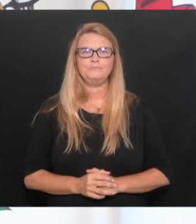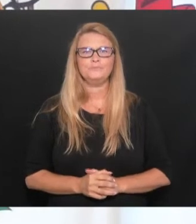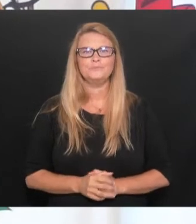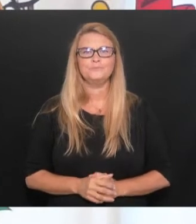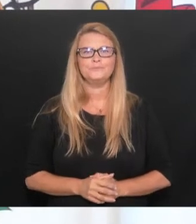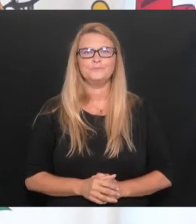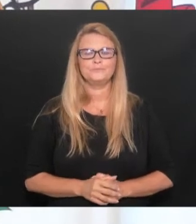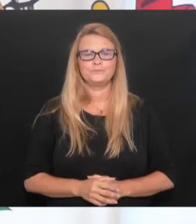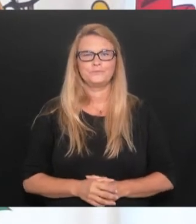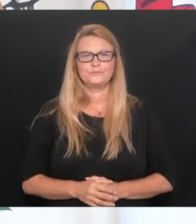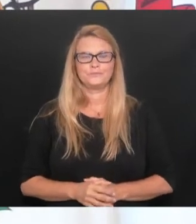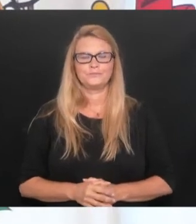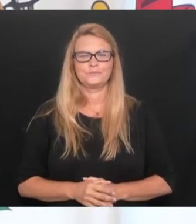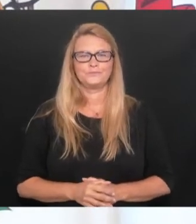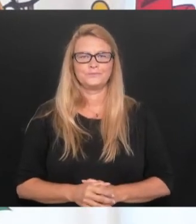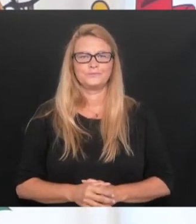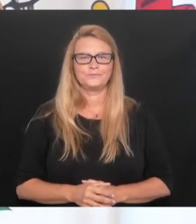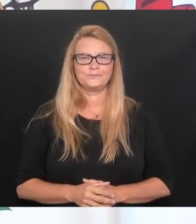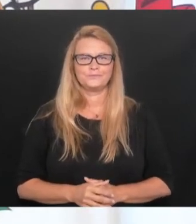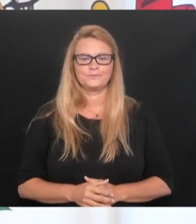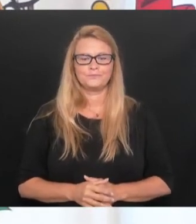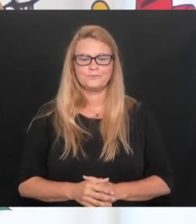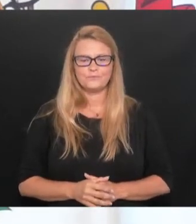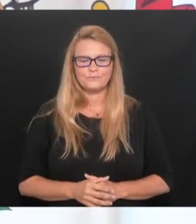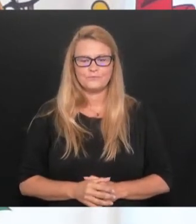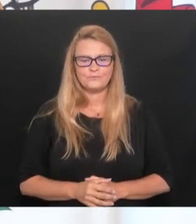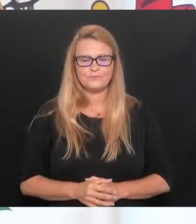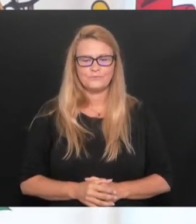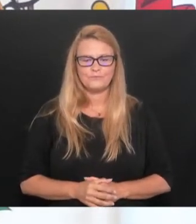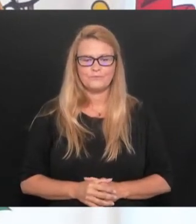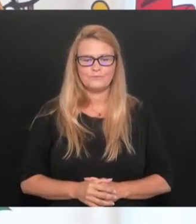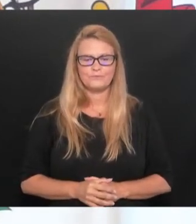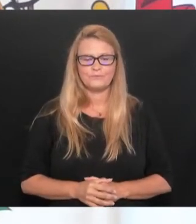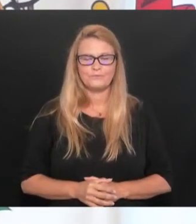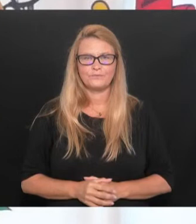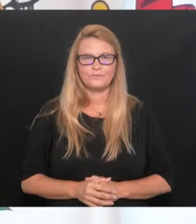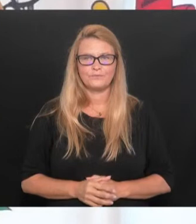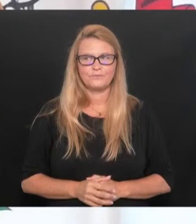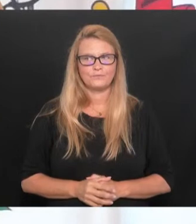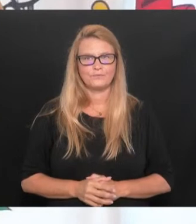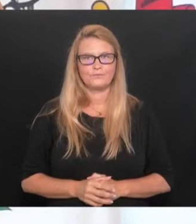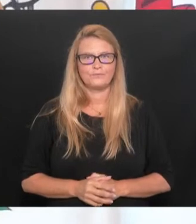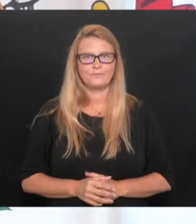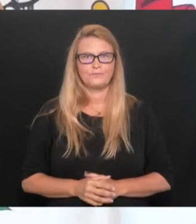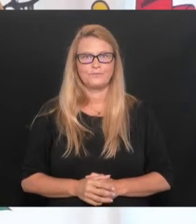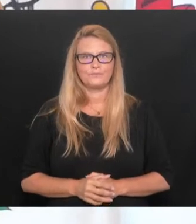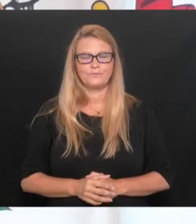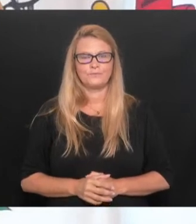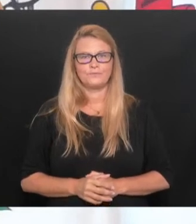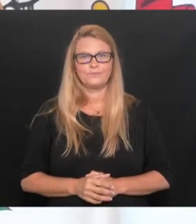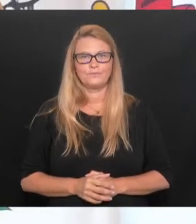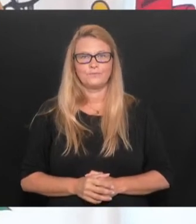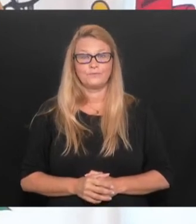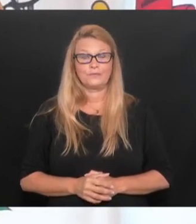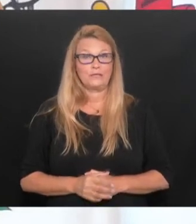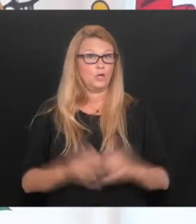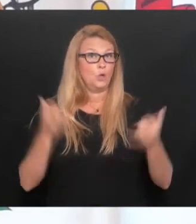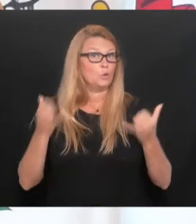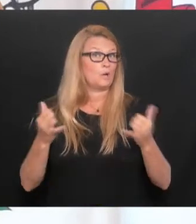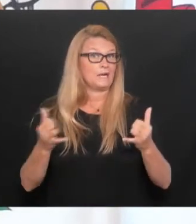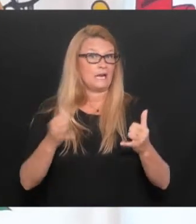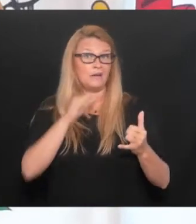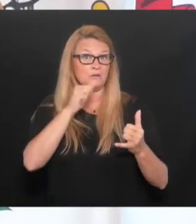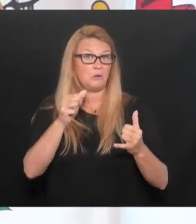I hear all the time we do not have any, and nor do I plan at this point in